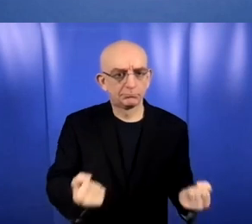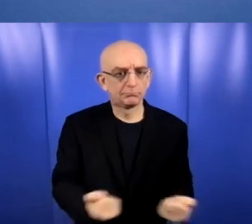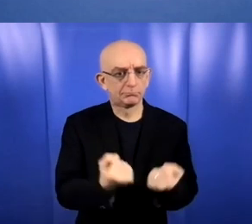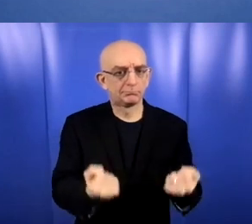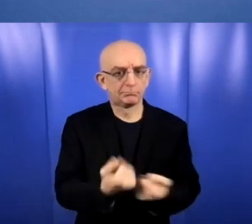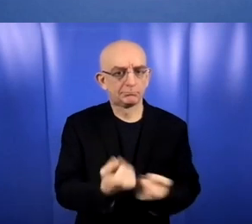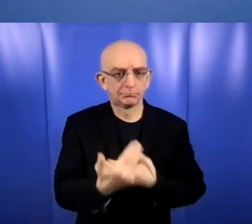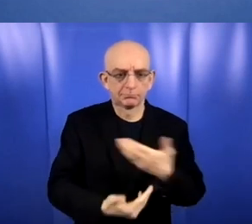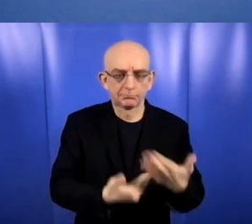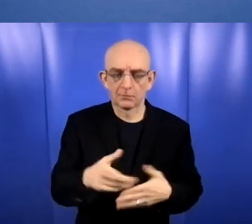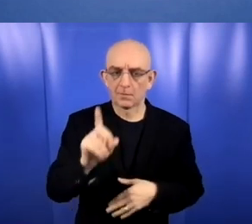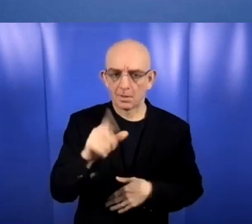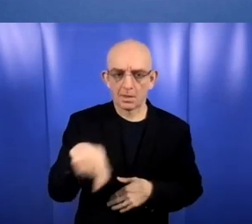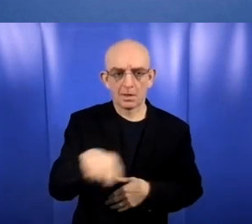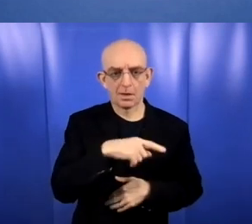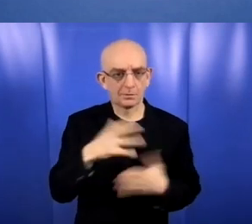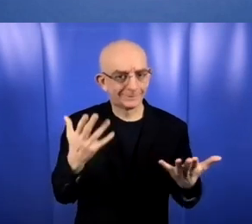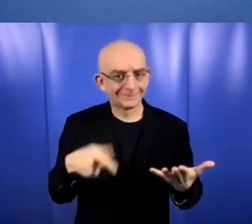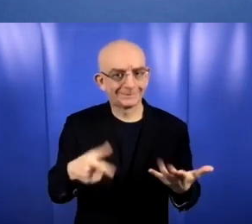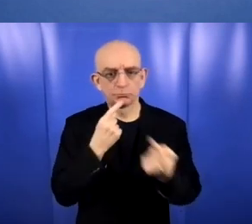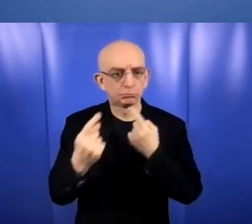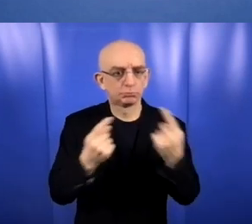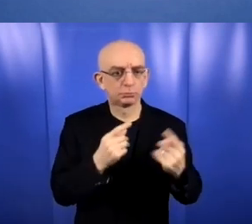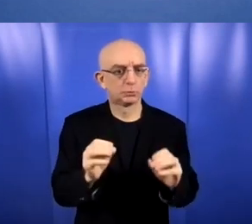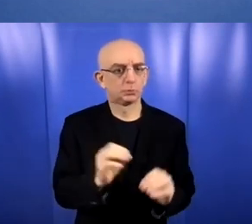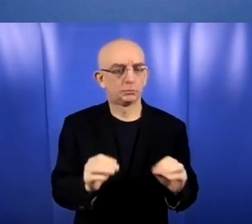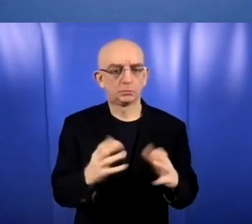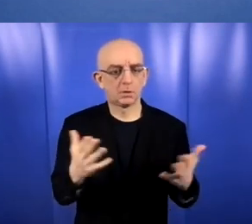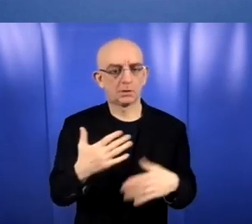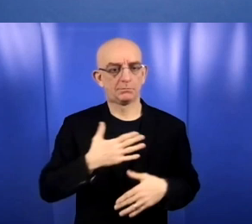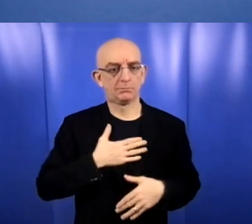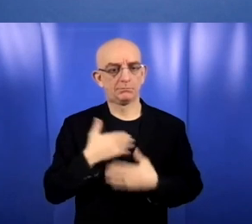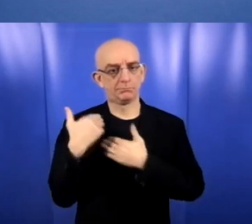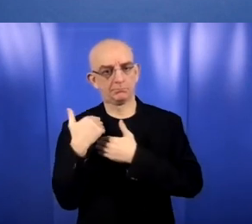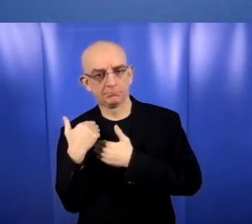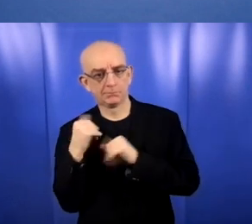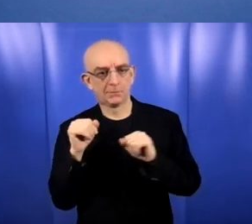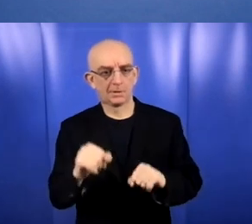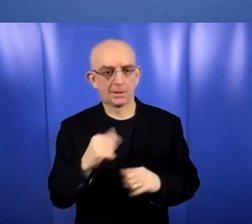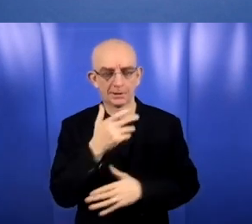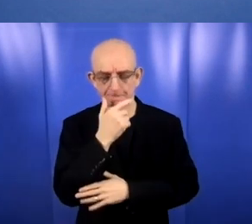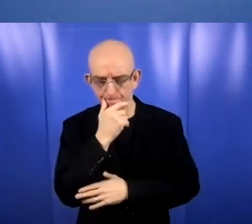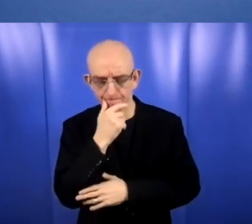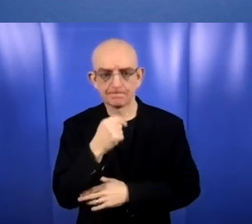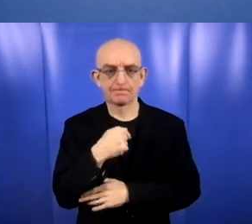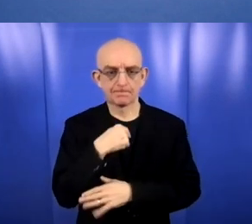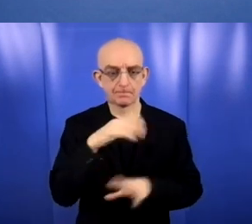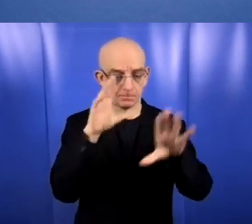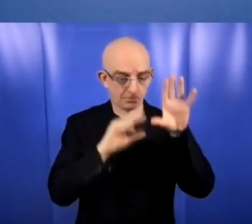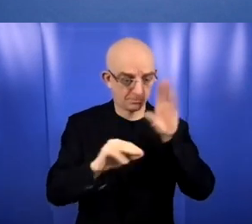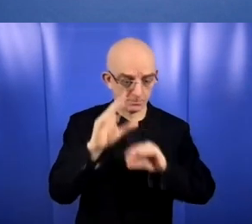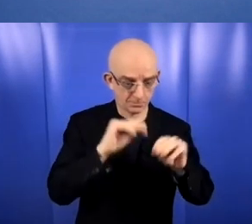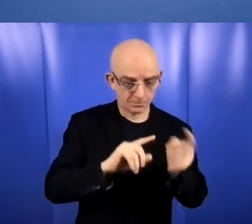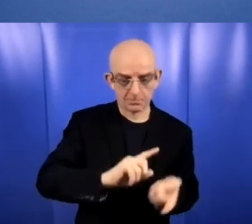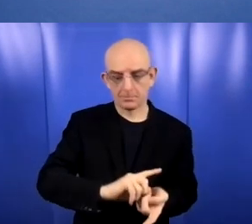that is dignified, work in safety. But it is important to reflect what we heard in the panels